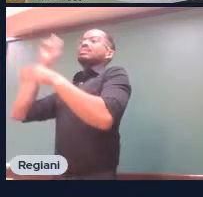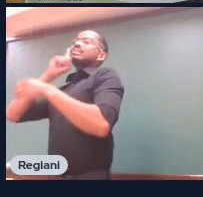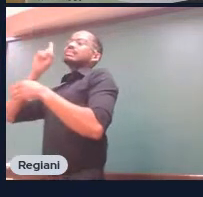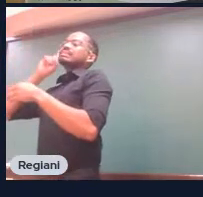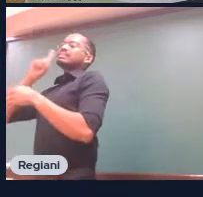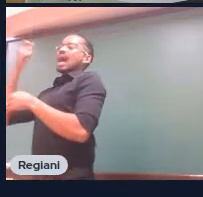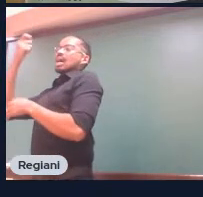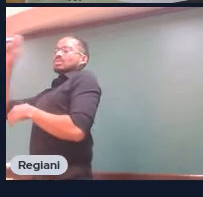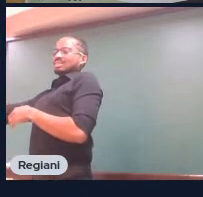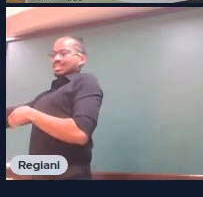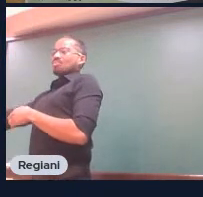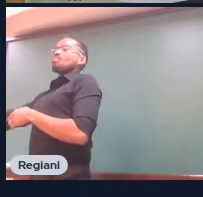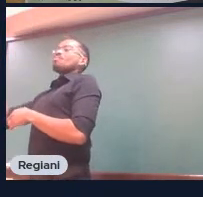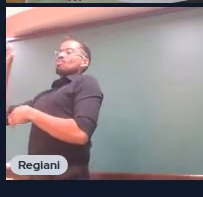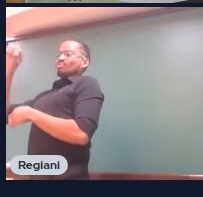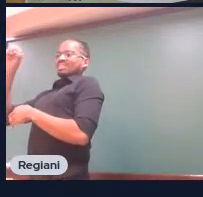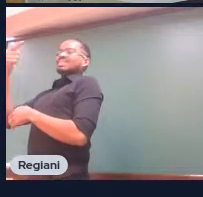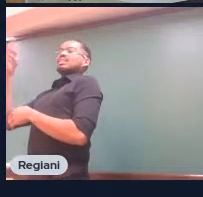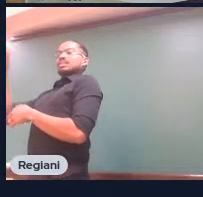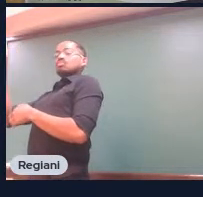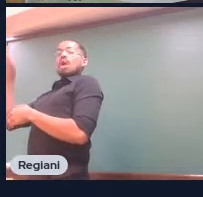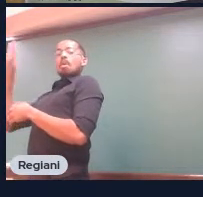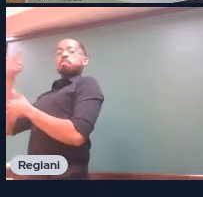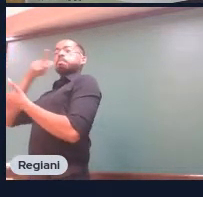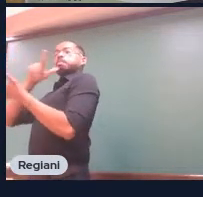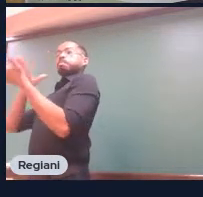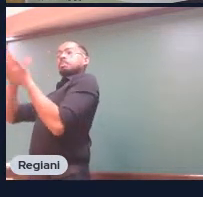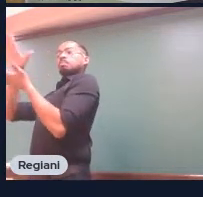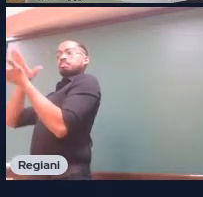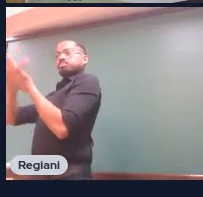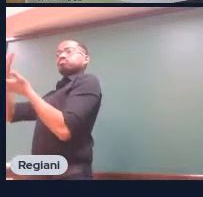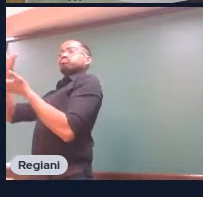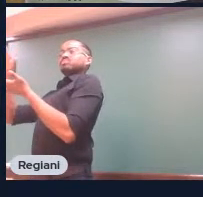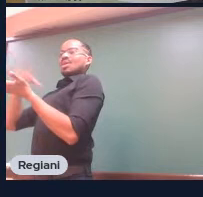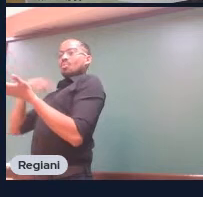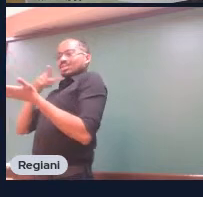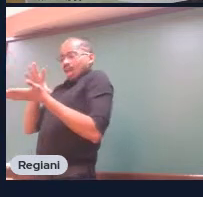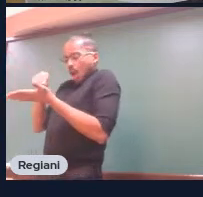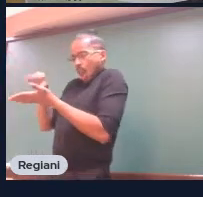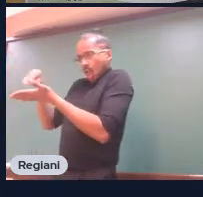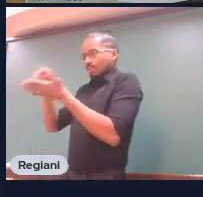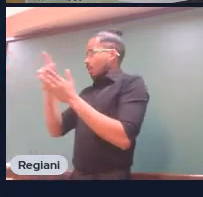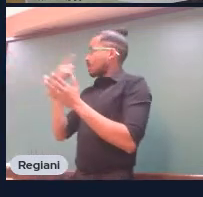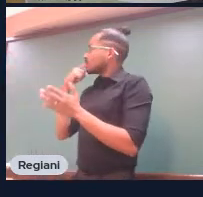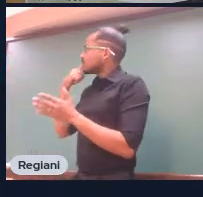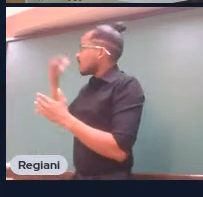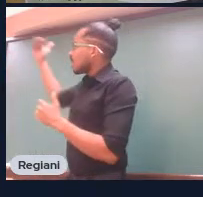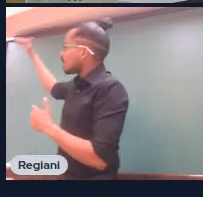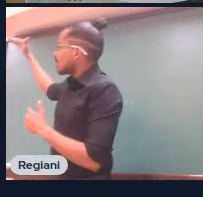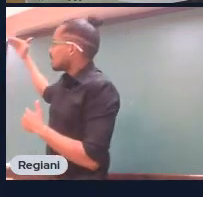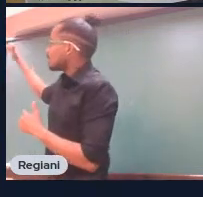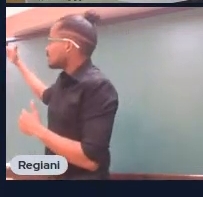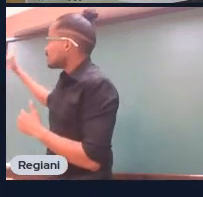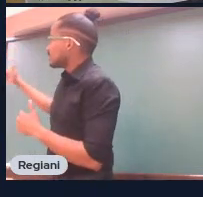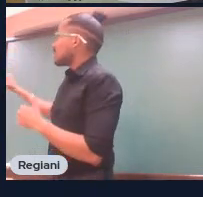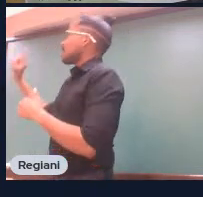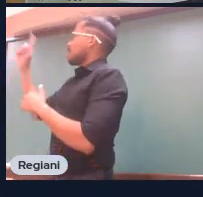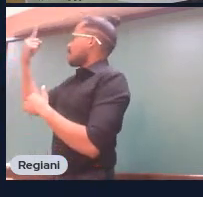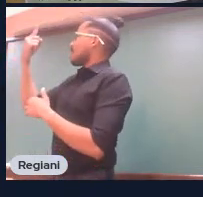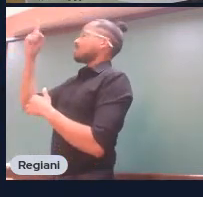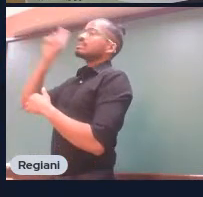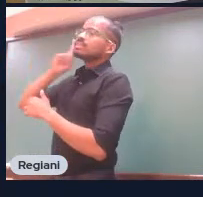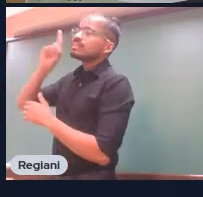over and over. And you can see a long table, you're not supposed to read everything, but it started with the DSNA, then EuroLex, AusLex,